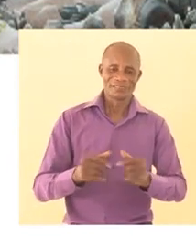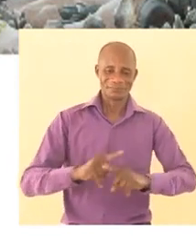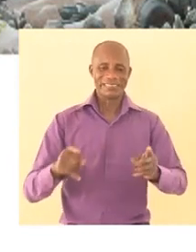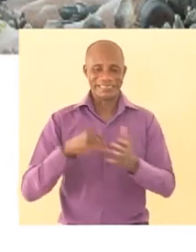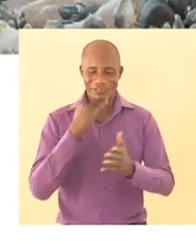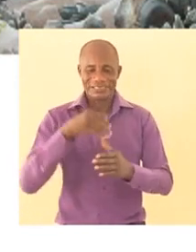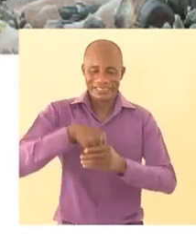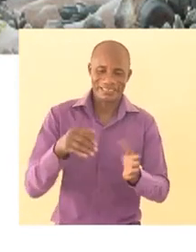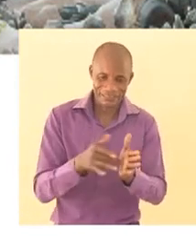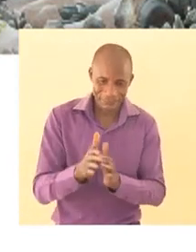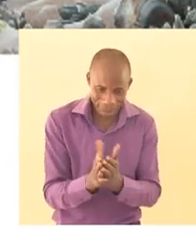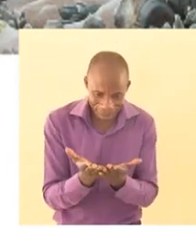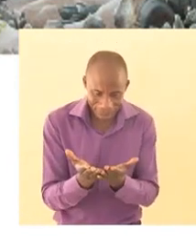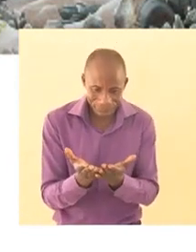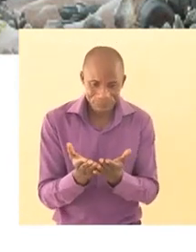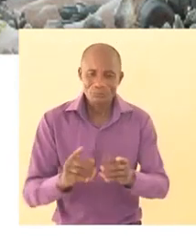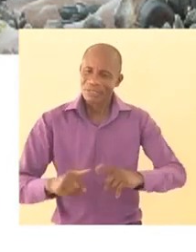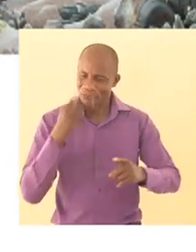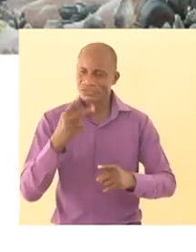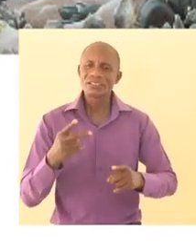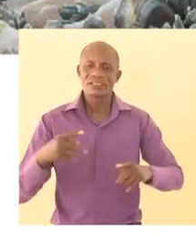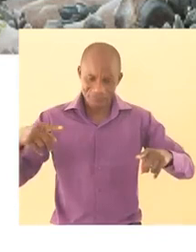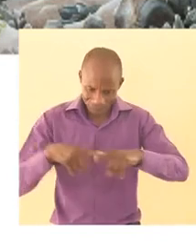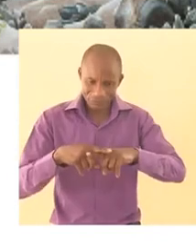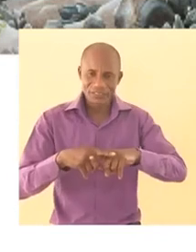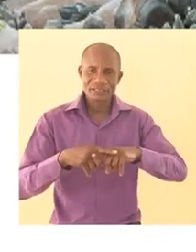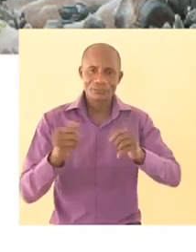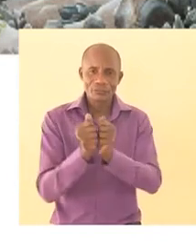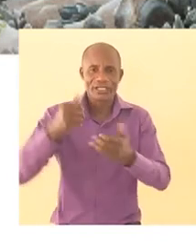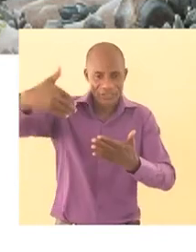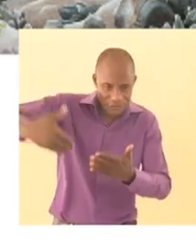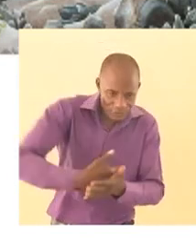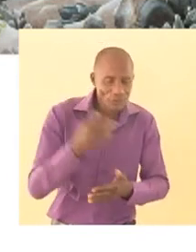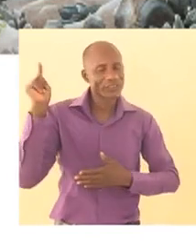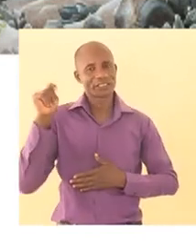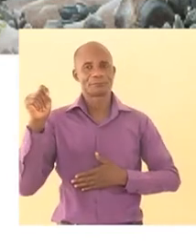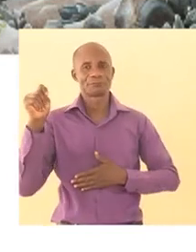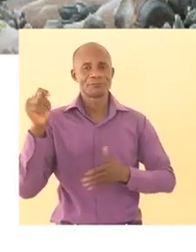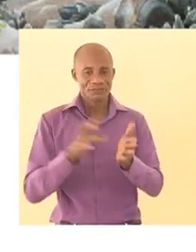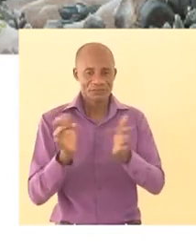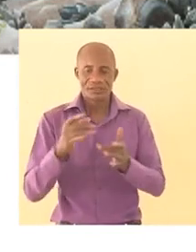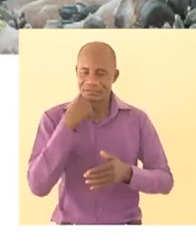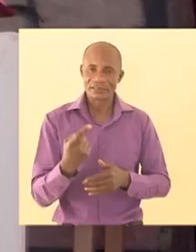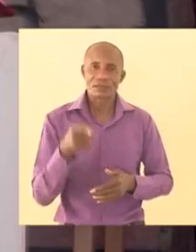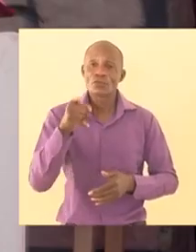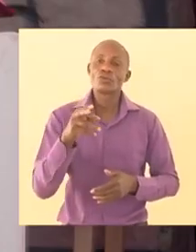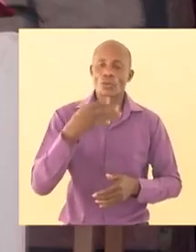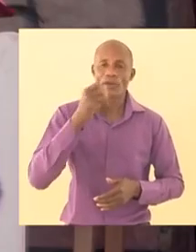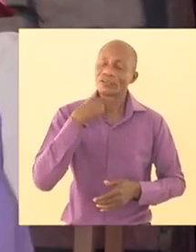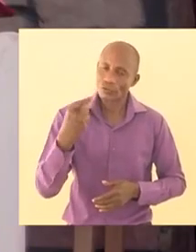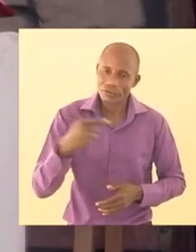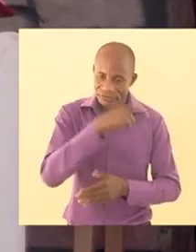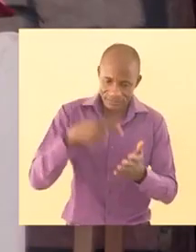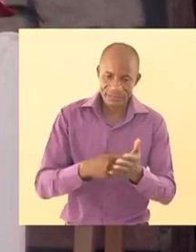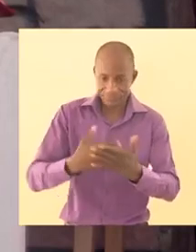it is in the Bible. But can't you see that it contradicts the New Testament? Wherever it contradicts the New Testament, Jesus Christ says, you were told like this